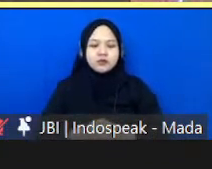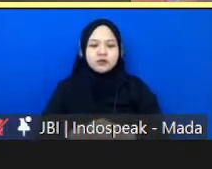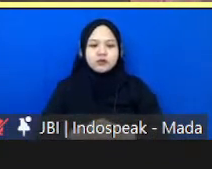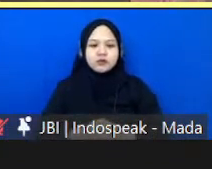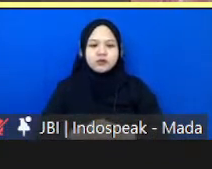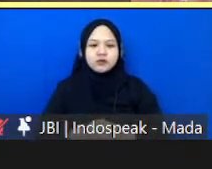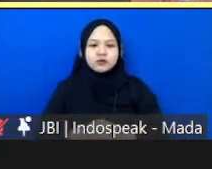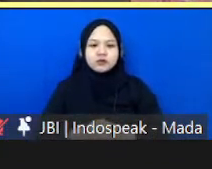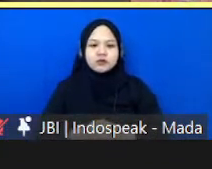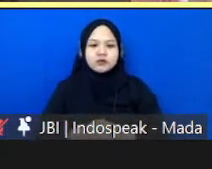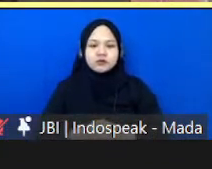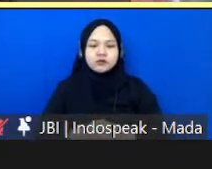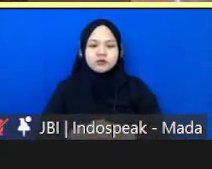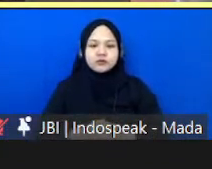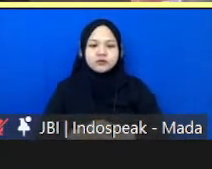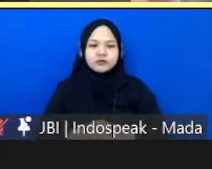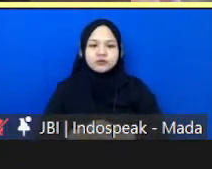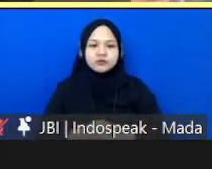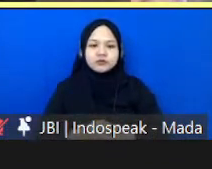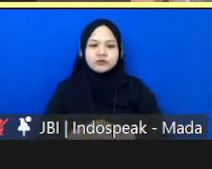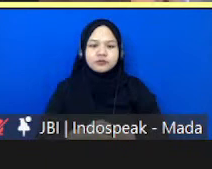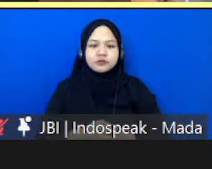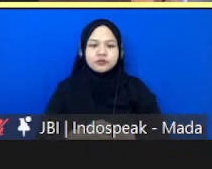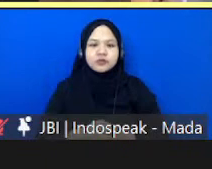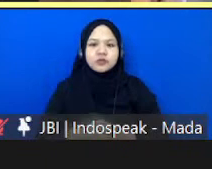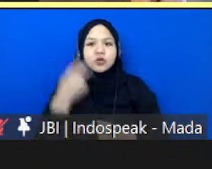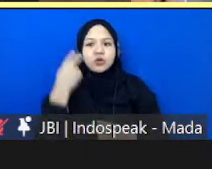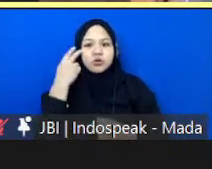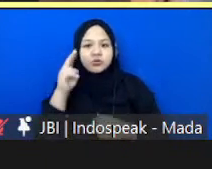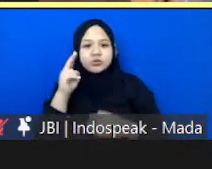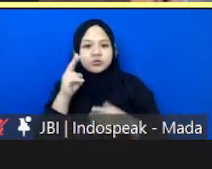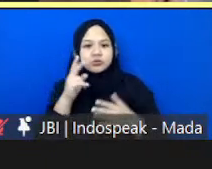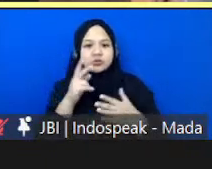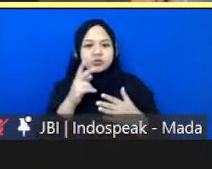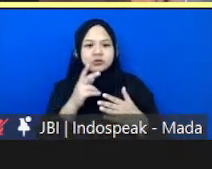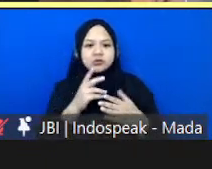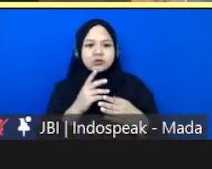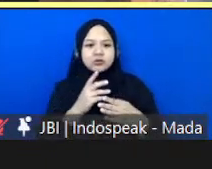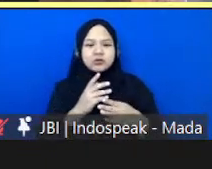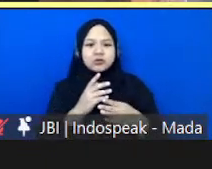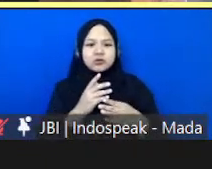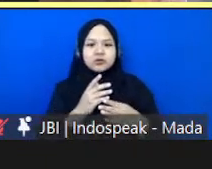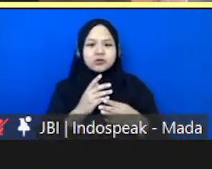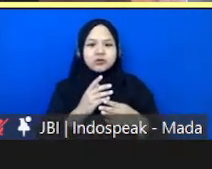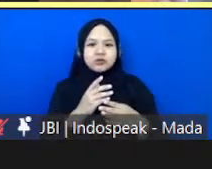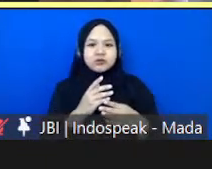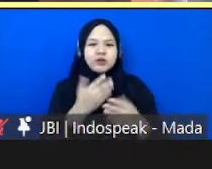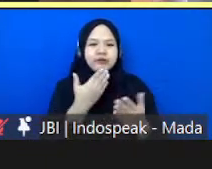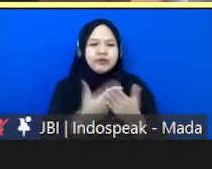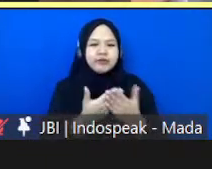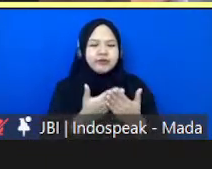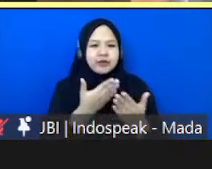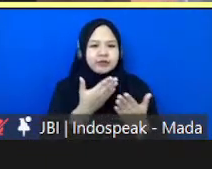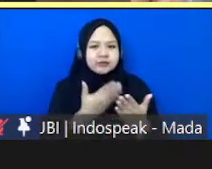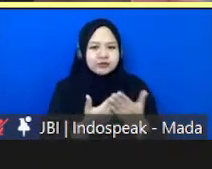that resistance to change was offset by the fact that